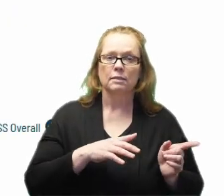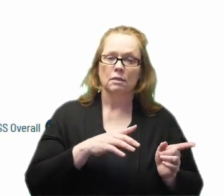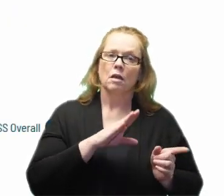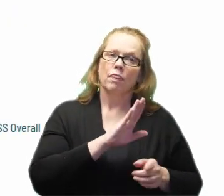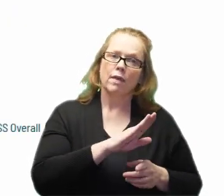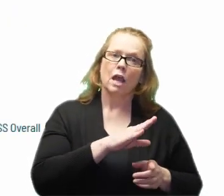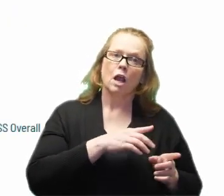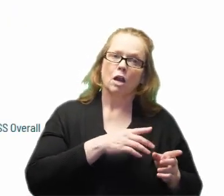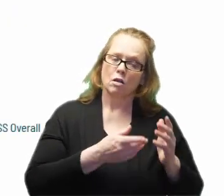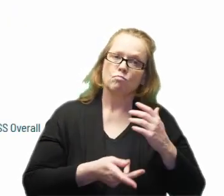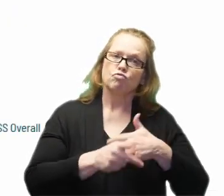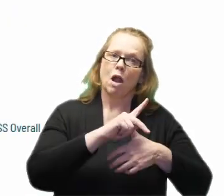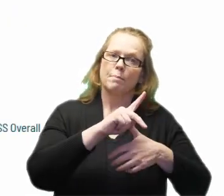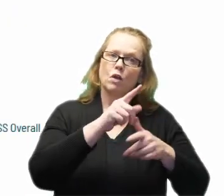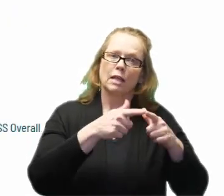not English.